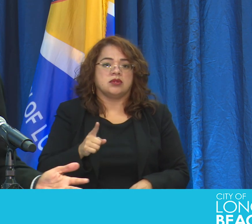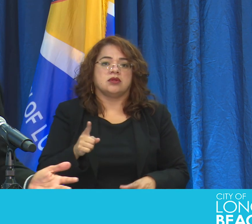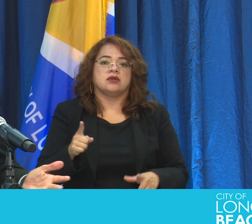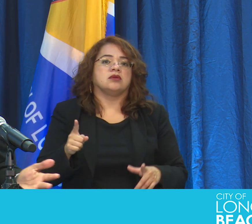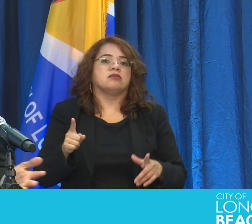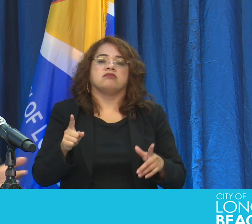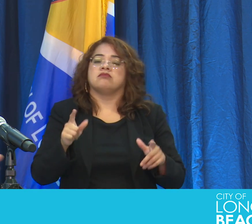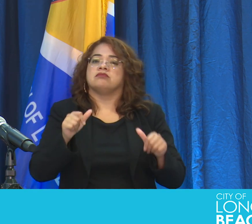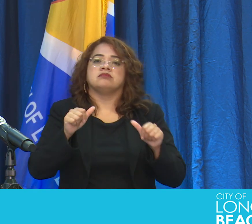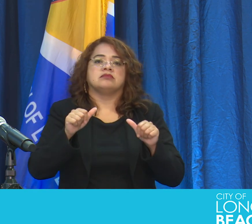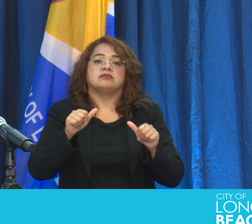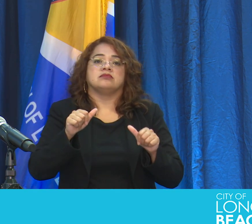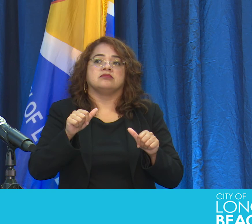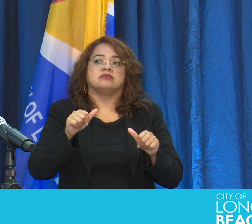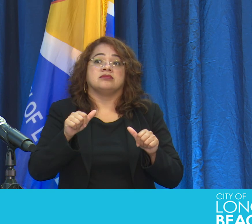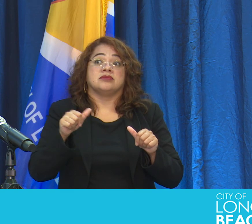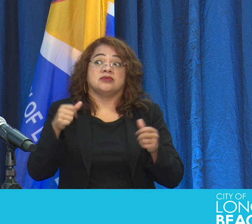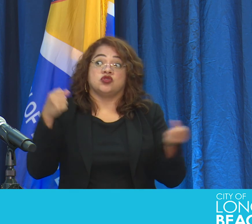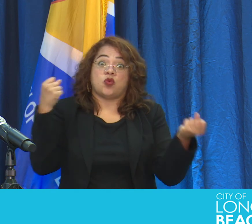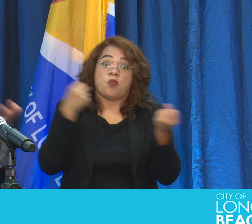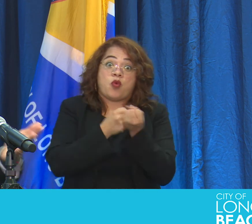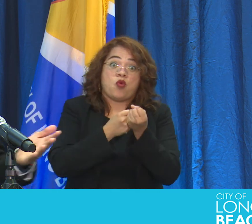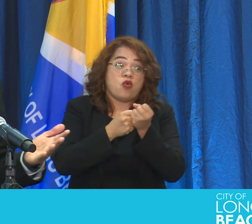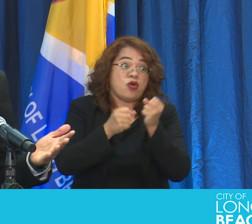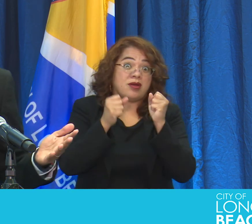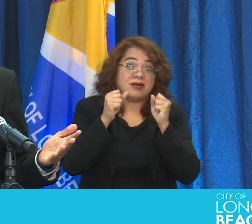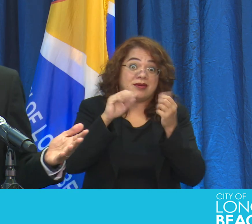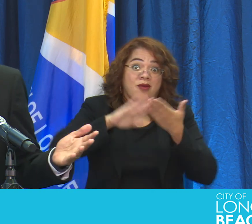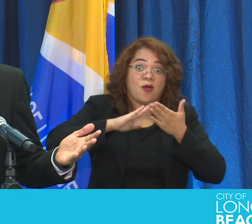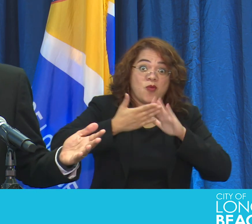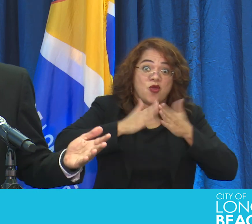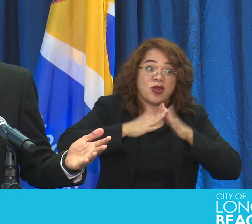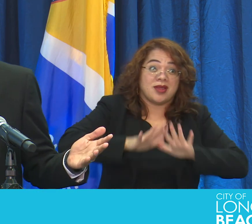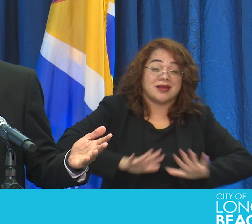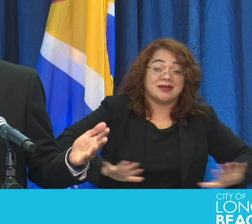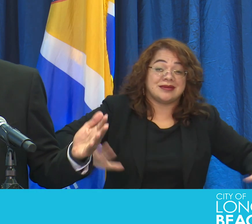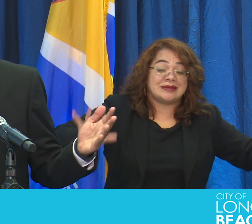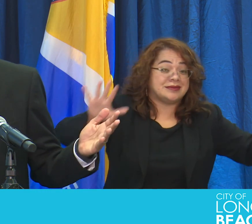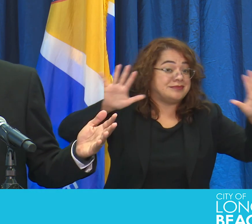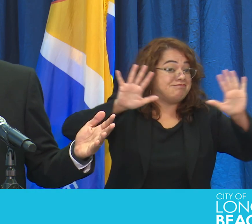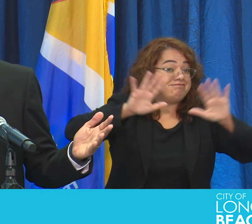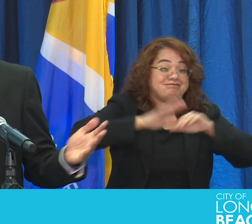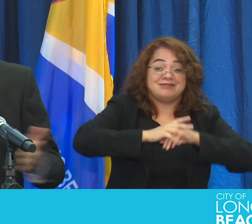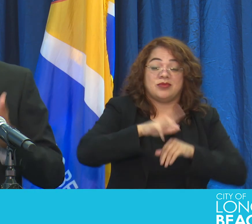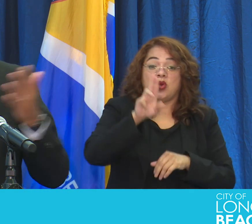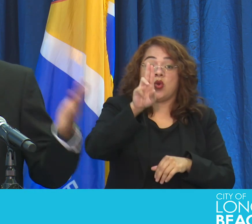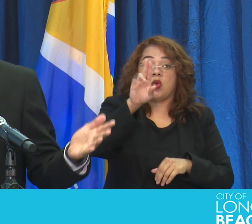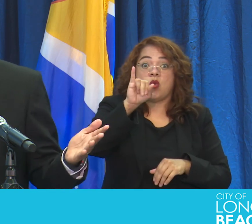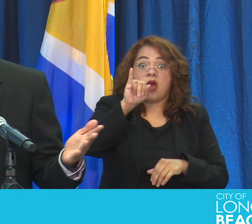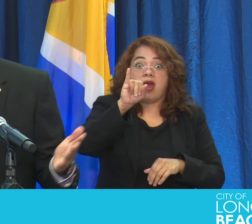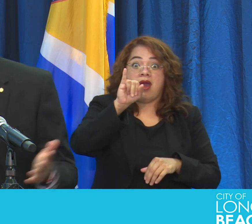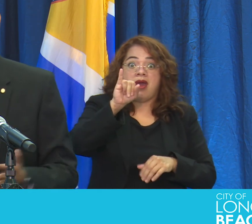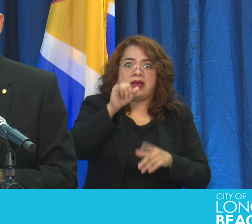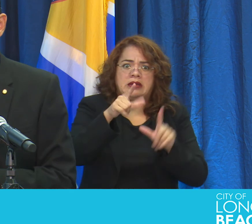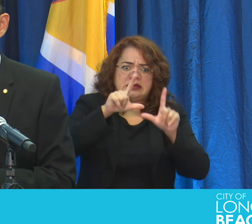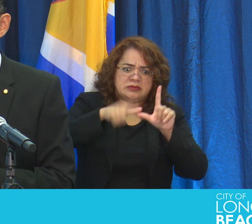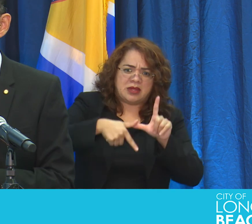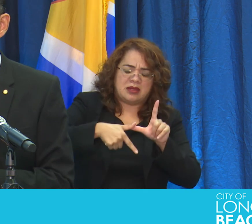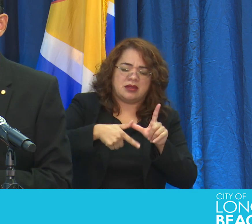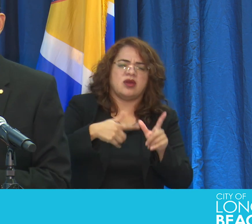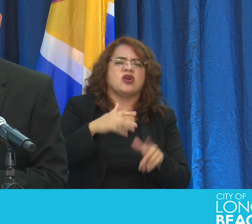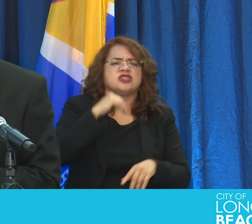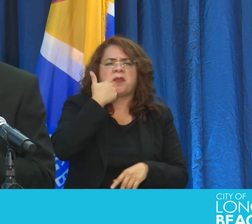underfunding the need. The fact that there's the unemployment insurance was expired is shameful. The fact that we